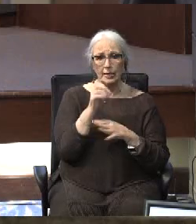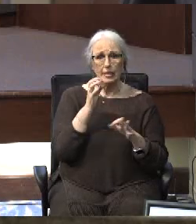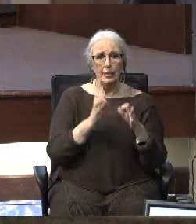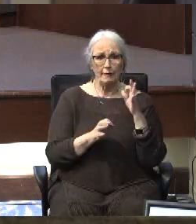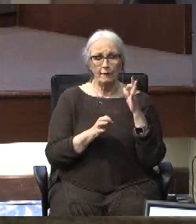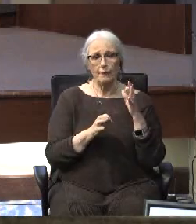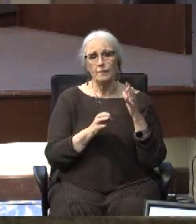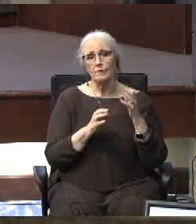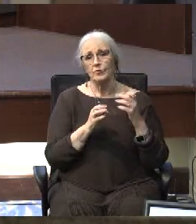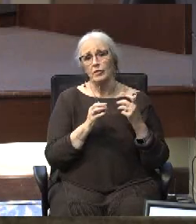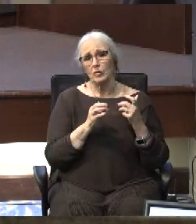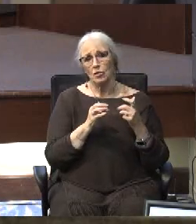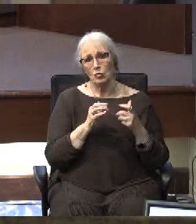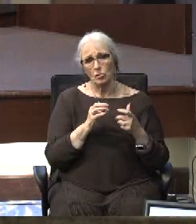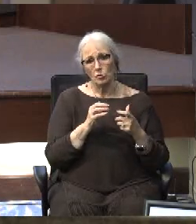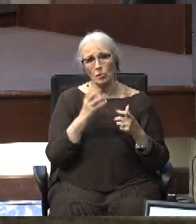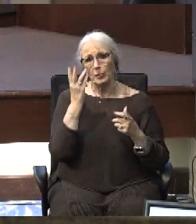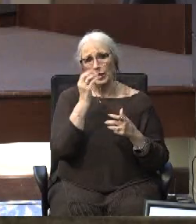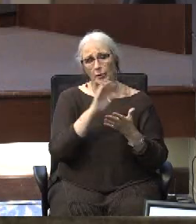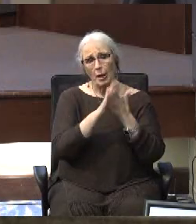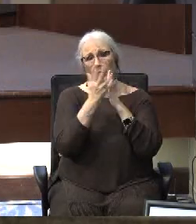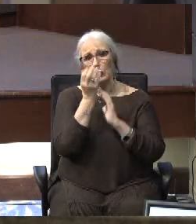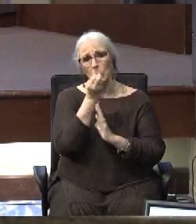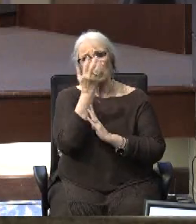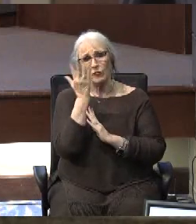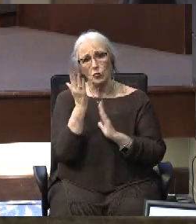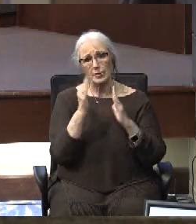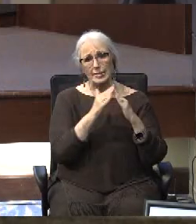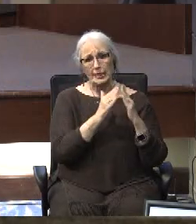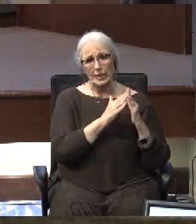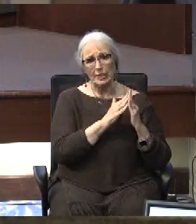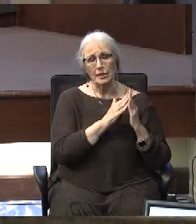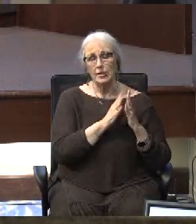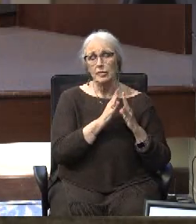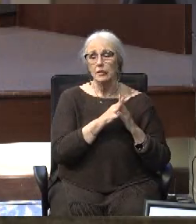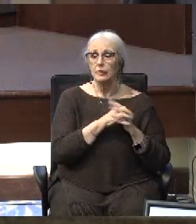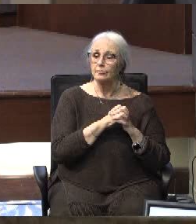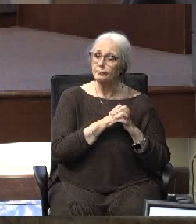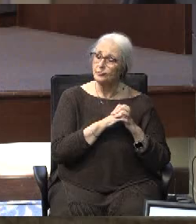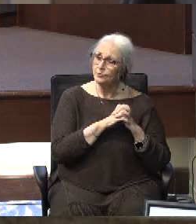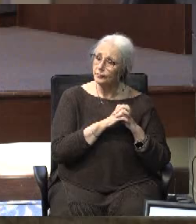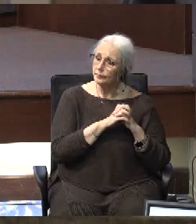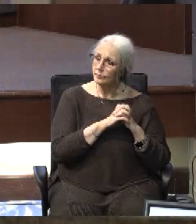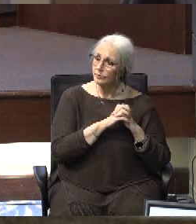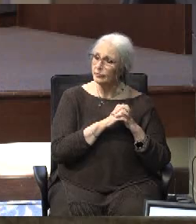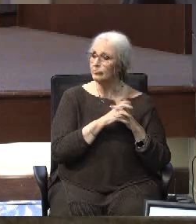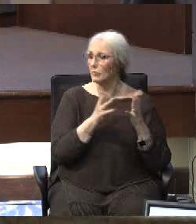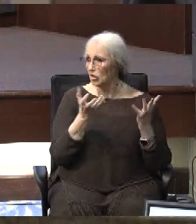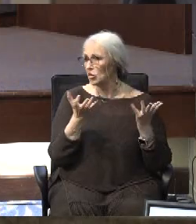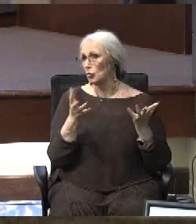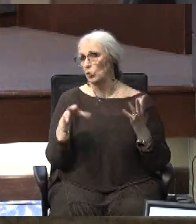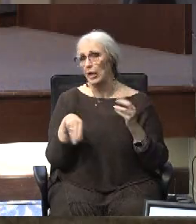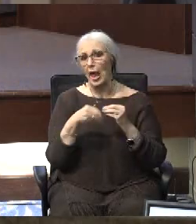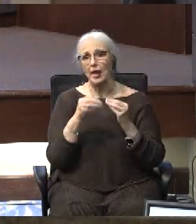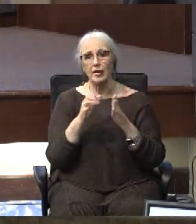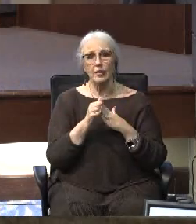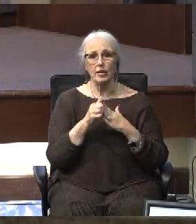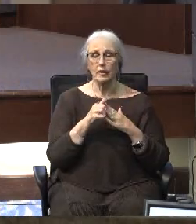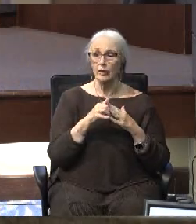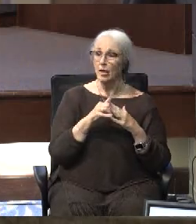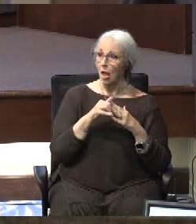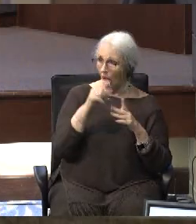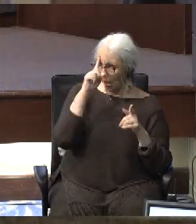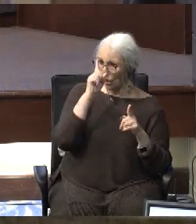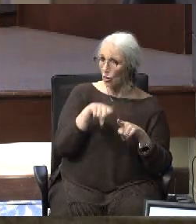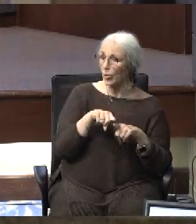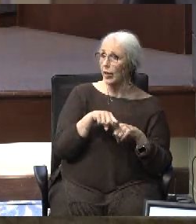and grow and be this beautiful city. I just wanted to add to that piece. That's great. I didn't know if you I